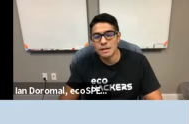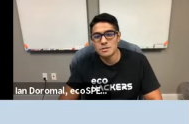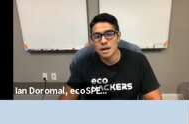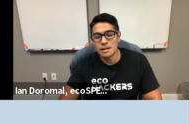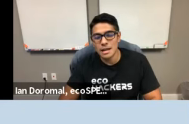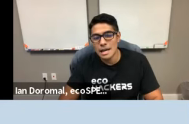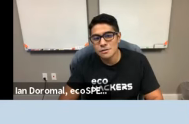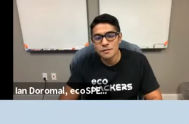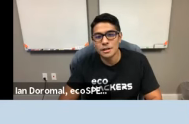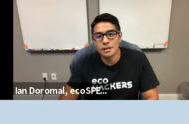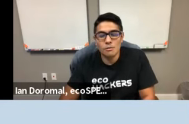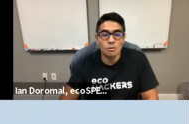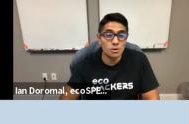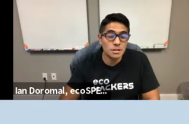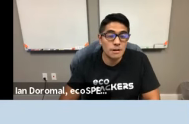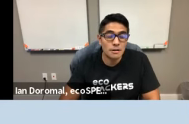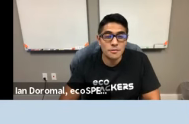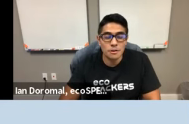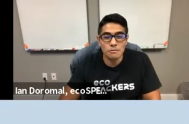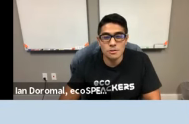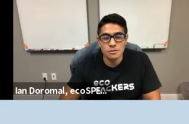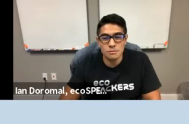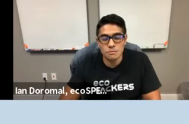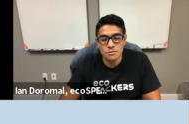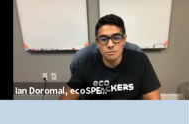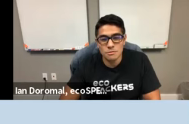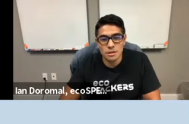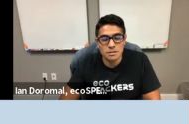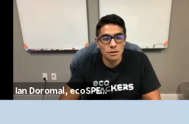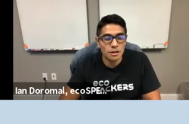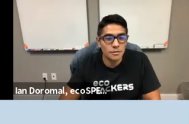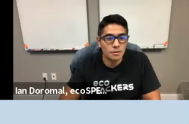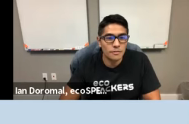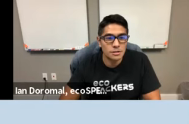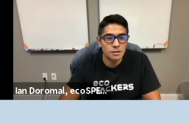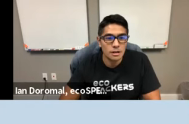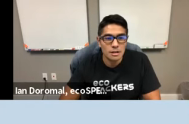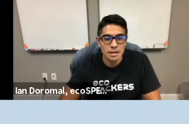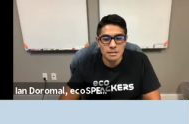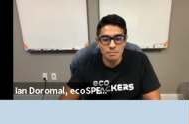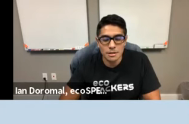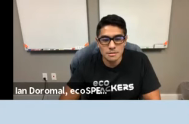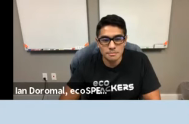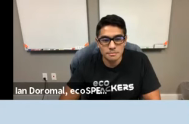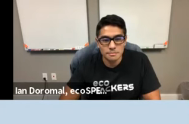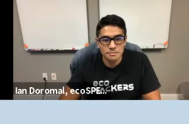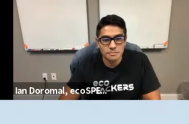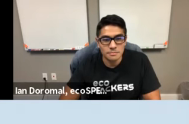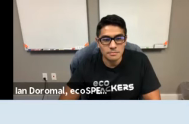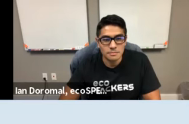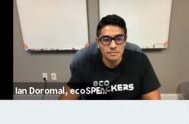that either gives you that angel funding or your seed round is very crucial to the starting of your venture. Next slide, please.